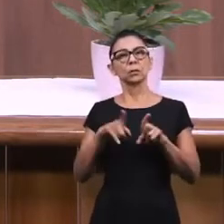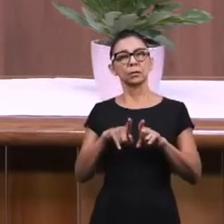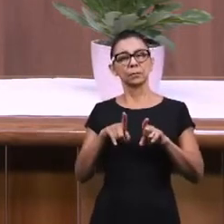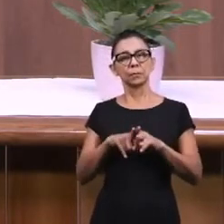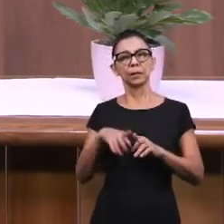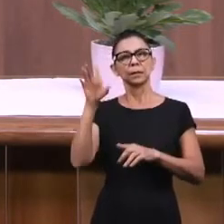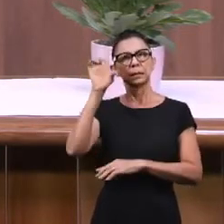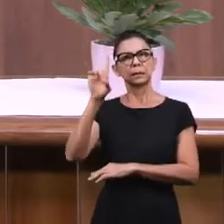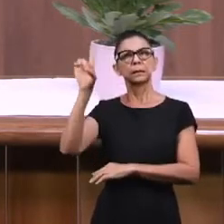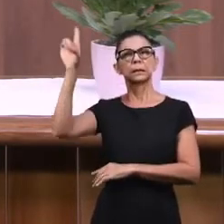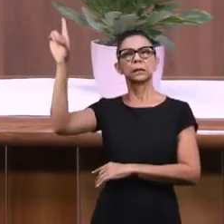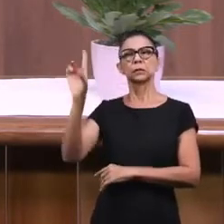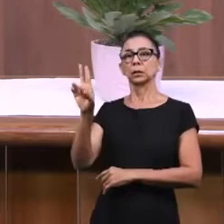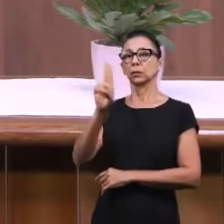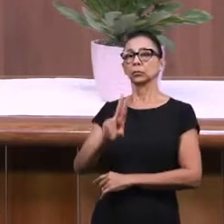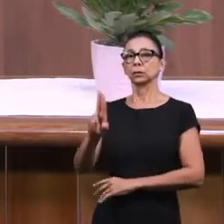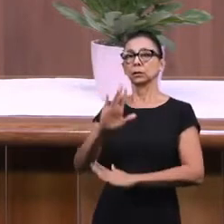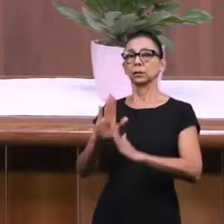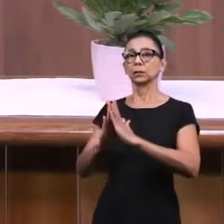And